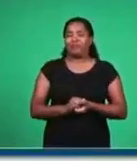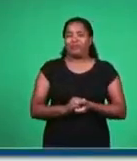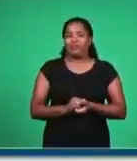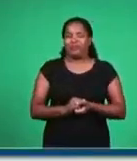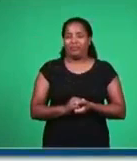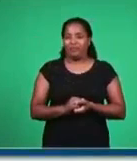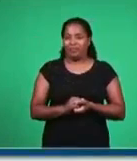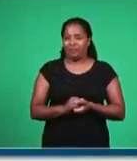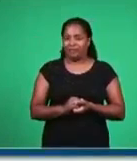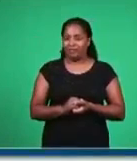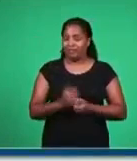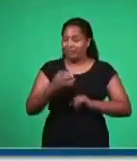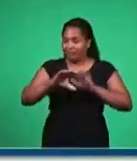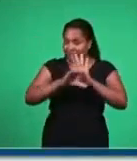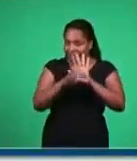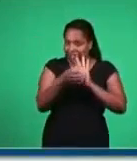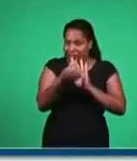raptured.